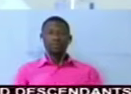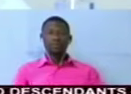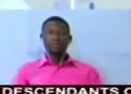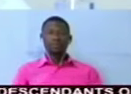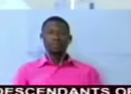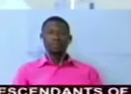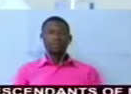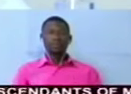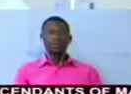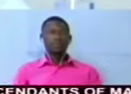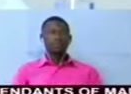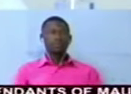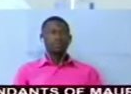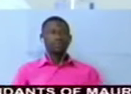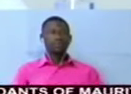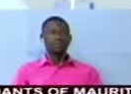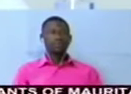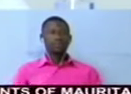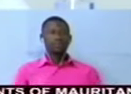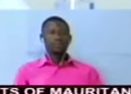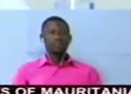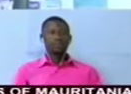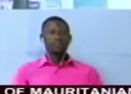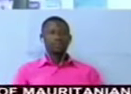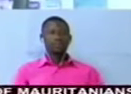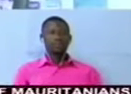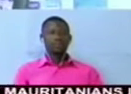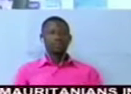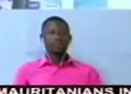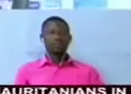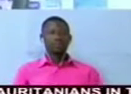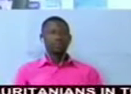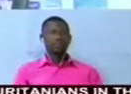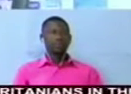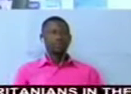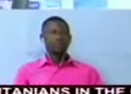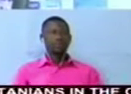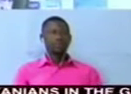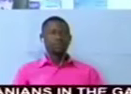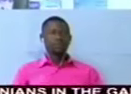ya xal nga loi rewmi. Deganako. I have that.